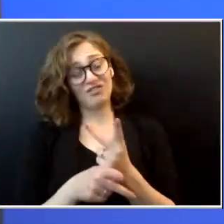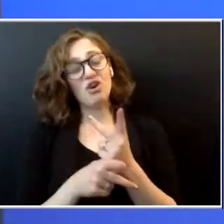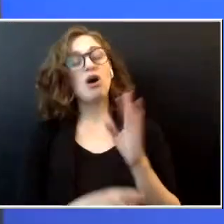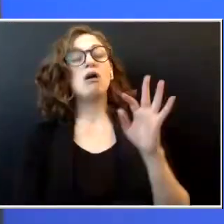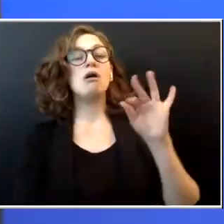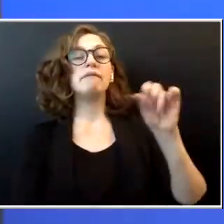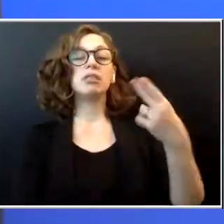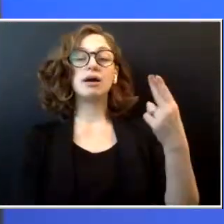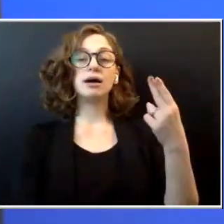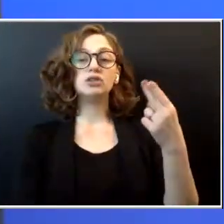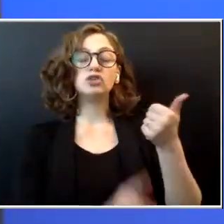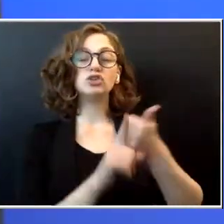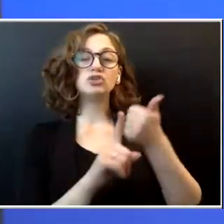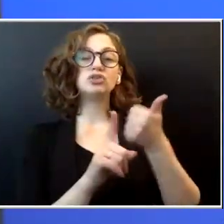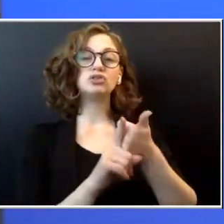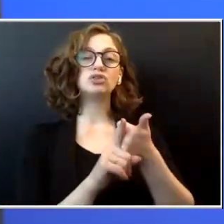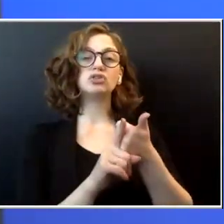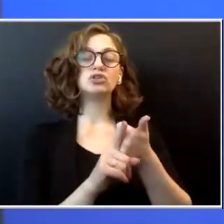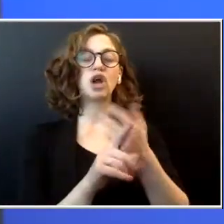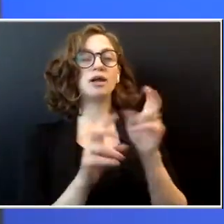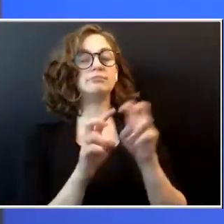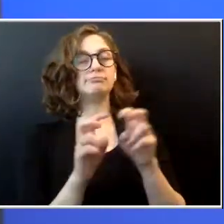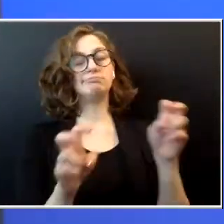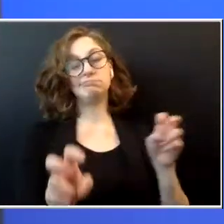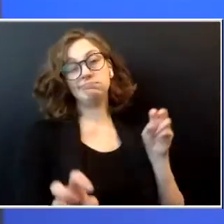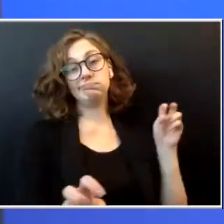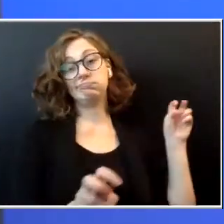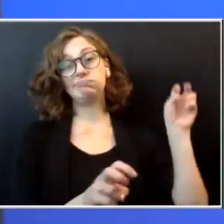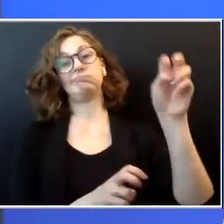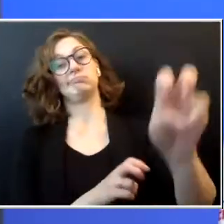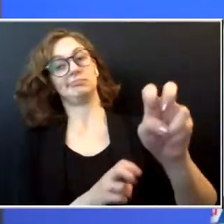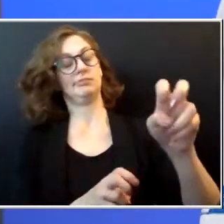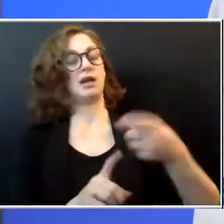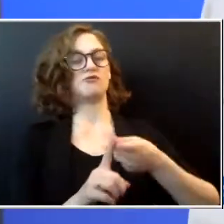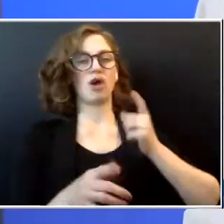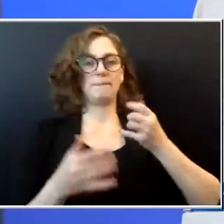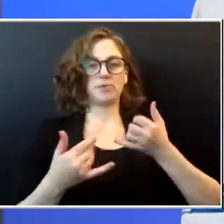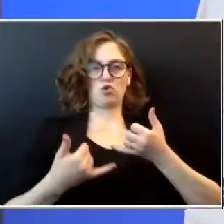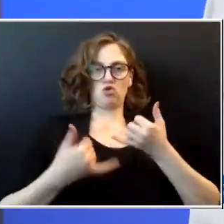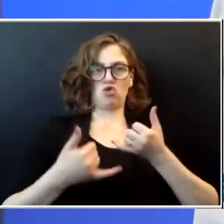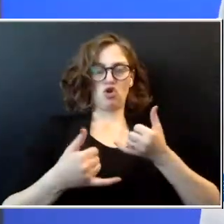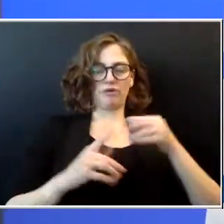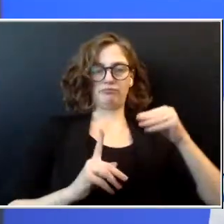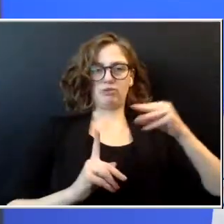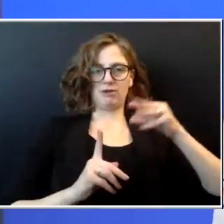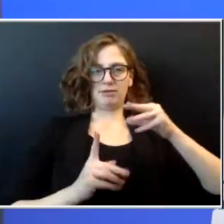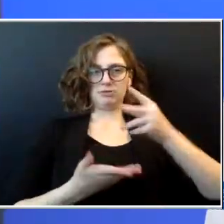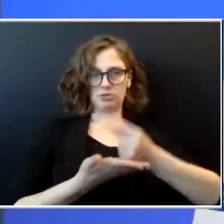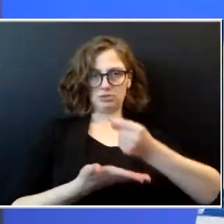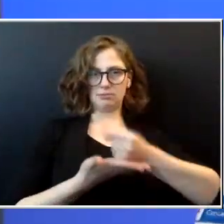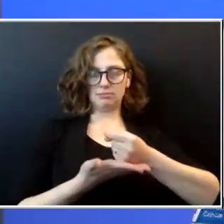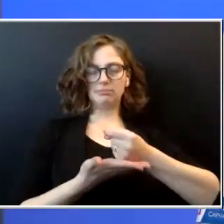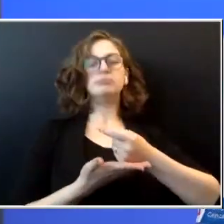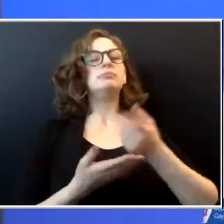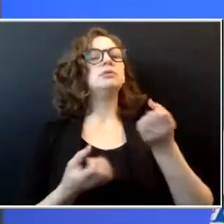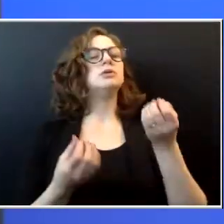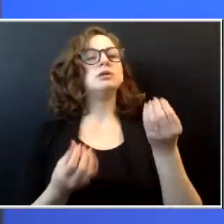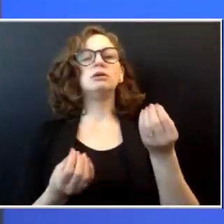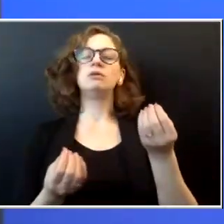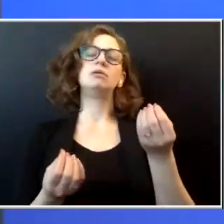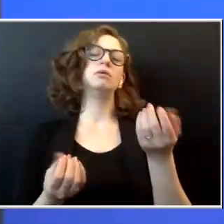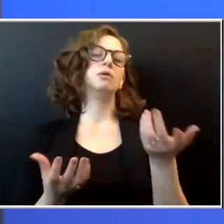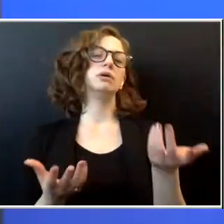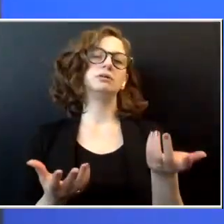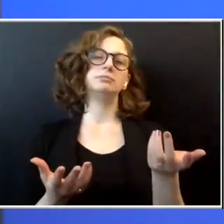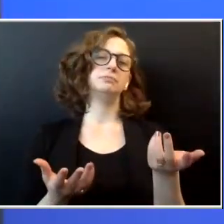is a huge leap from how we currently do radiation. And so it takes,